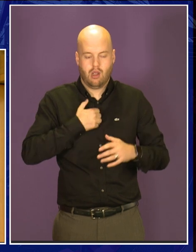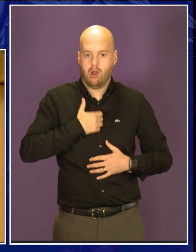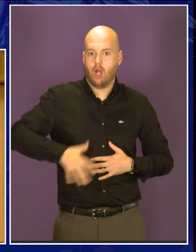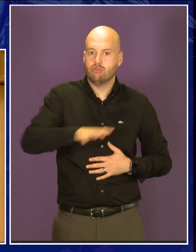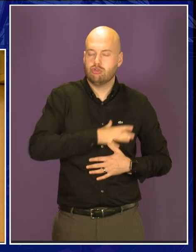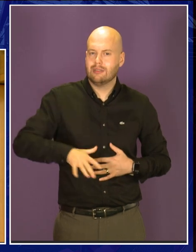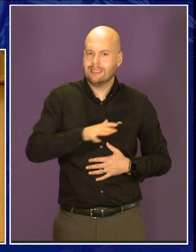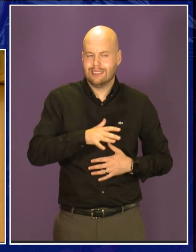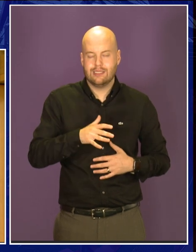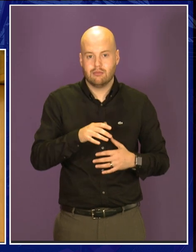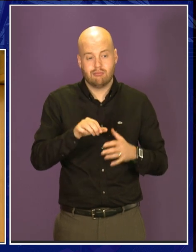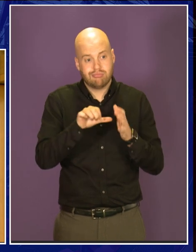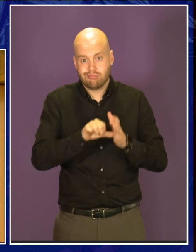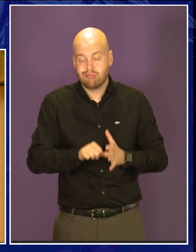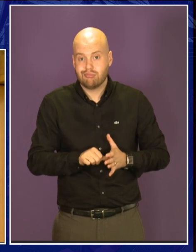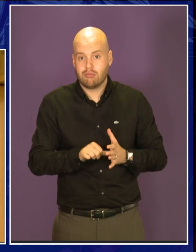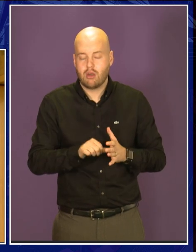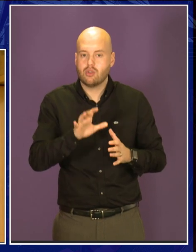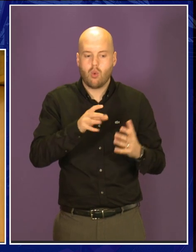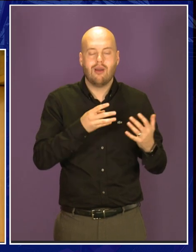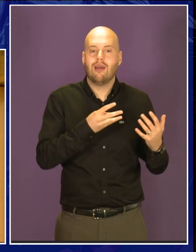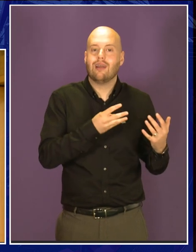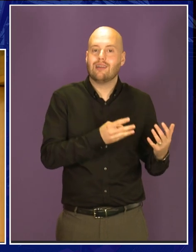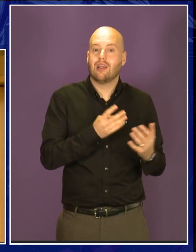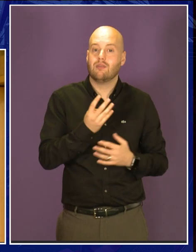country. And in 94, after the